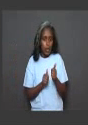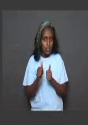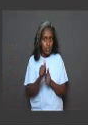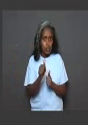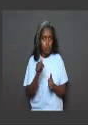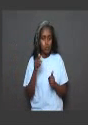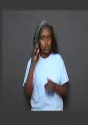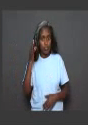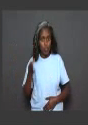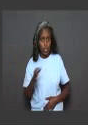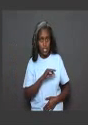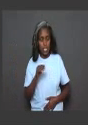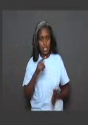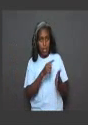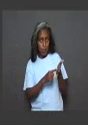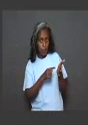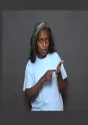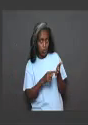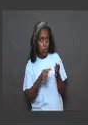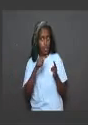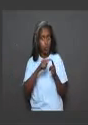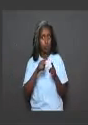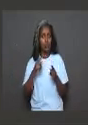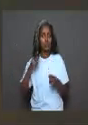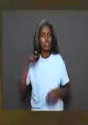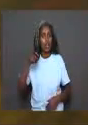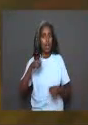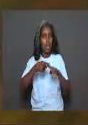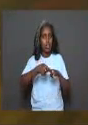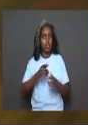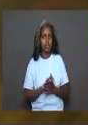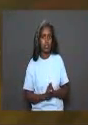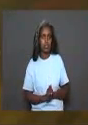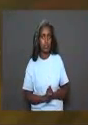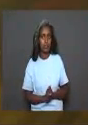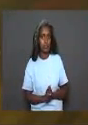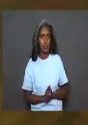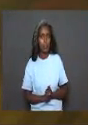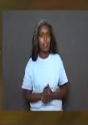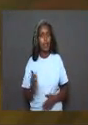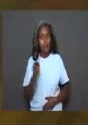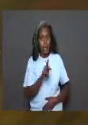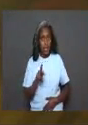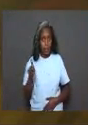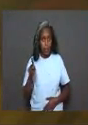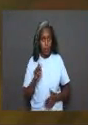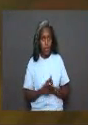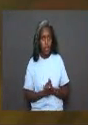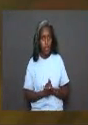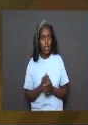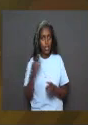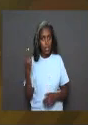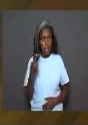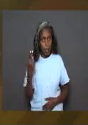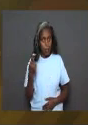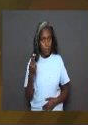is perpendicular to the axis. A parabola can appear in